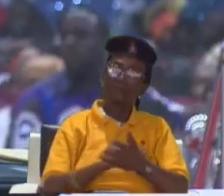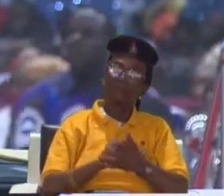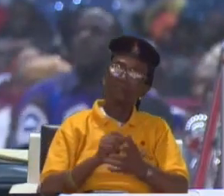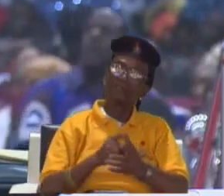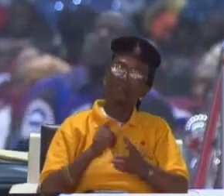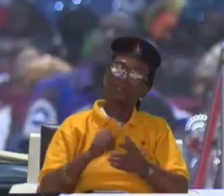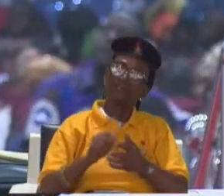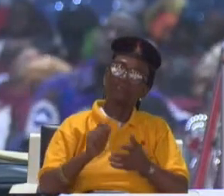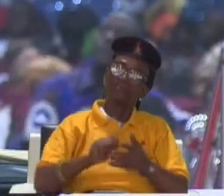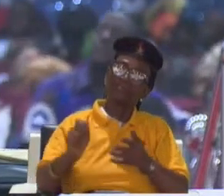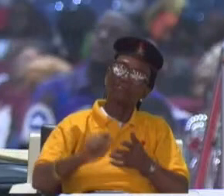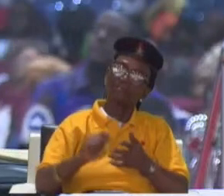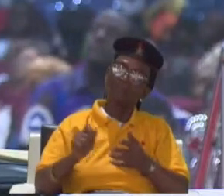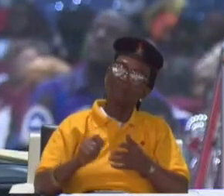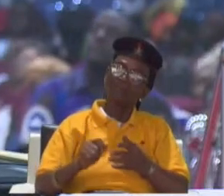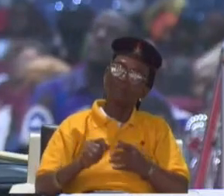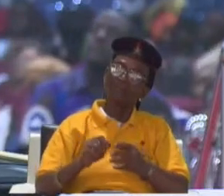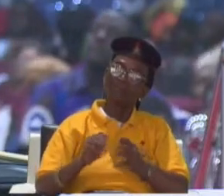Don't